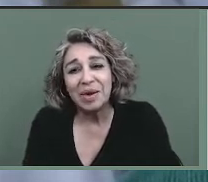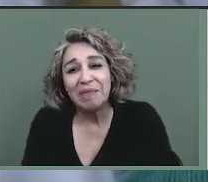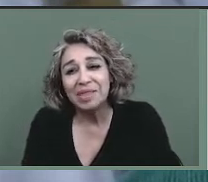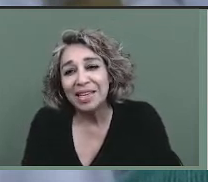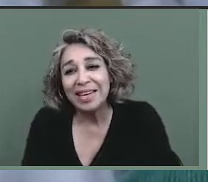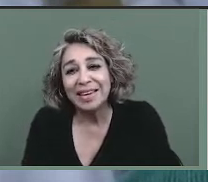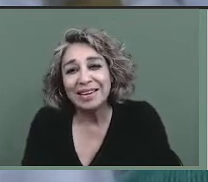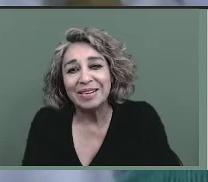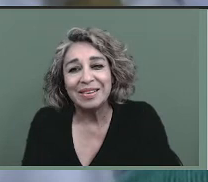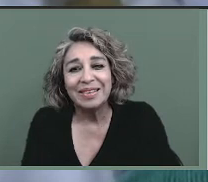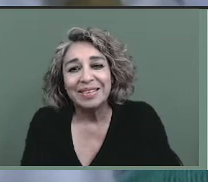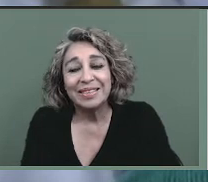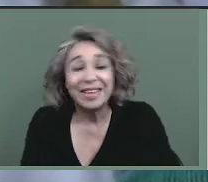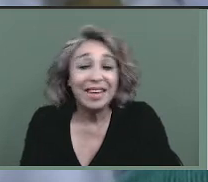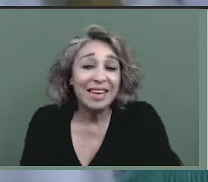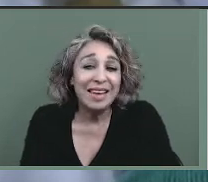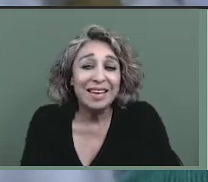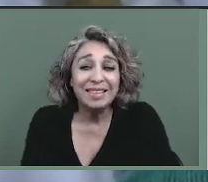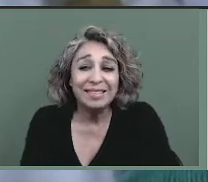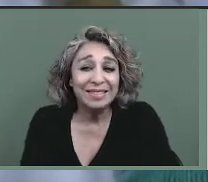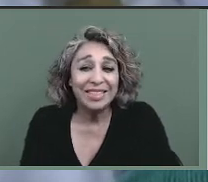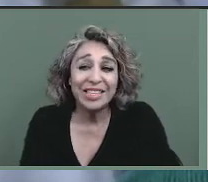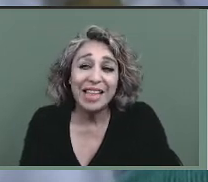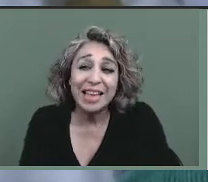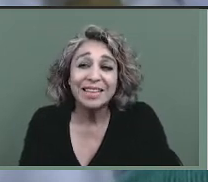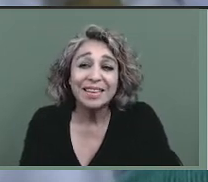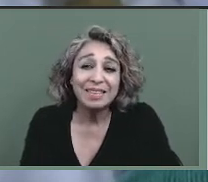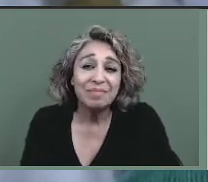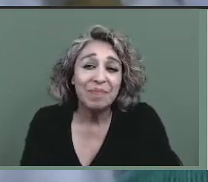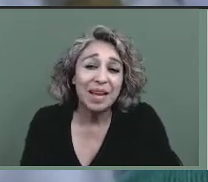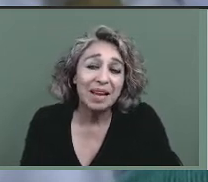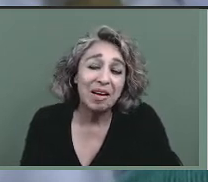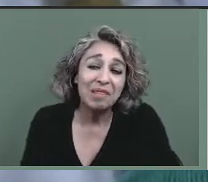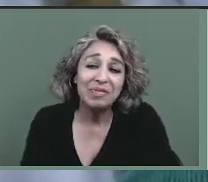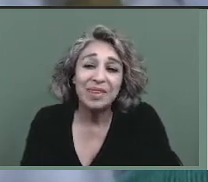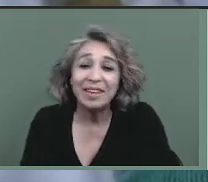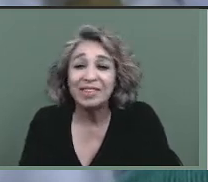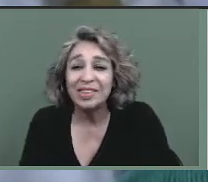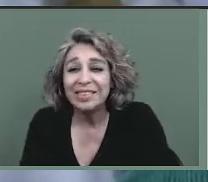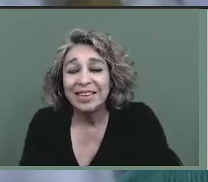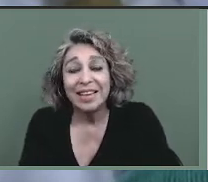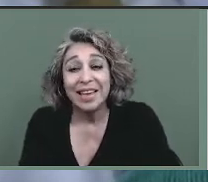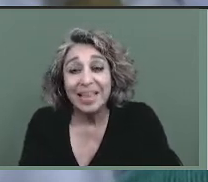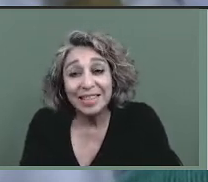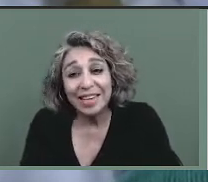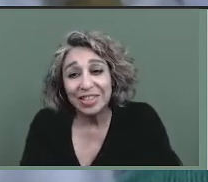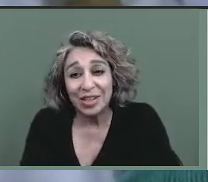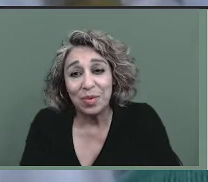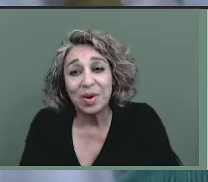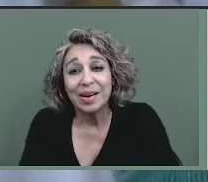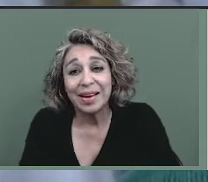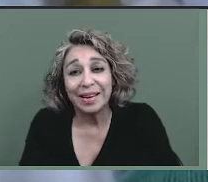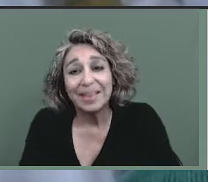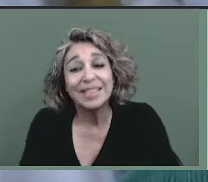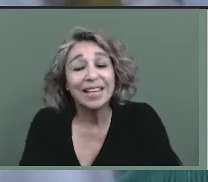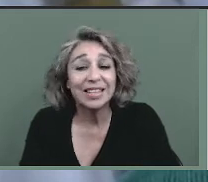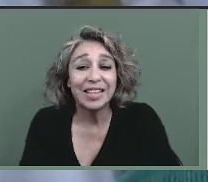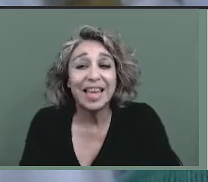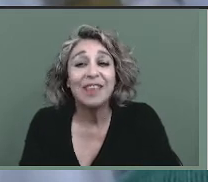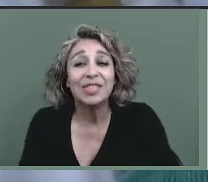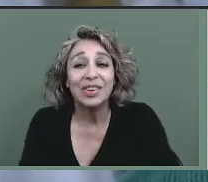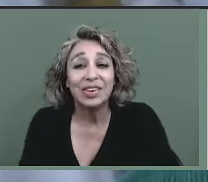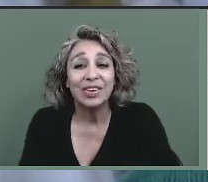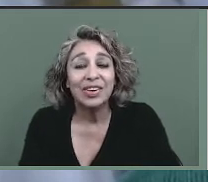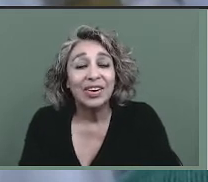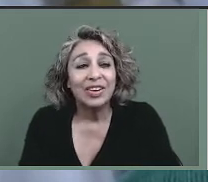or traveling or staying in, chillaxing, playing golf, whatever. He's actually working. He's actually